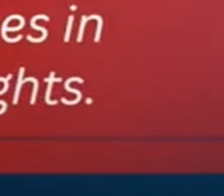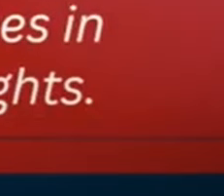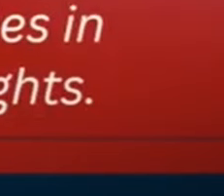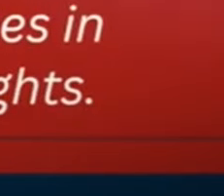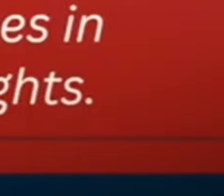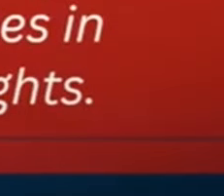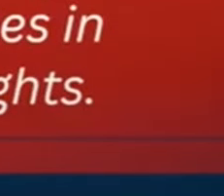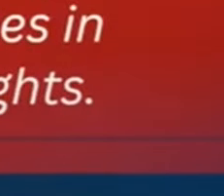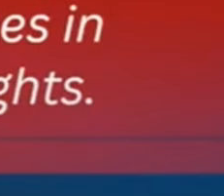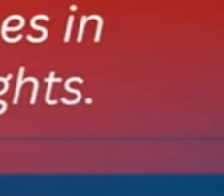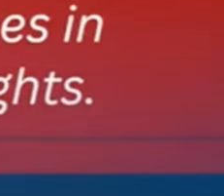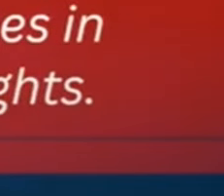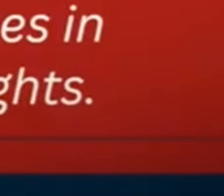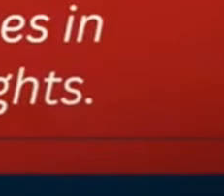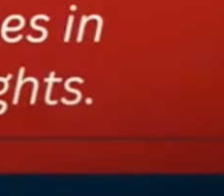Now some